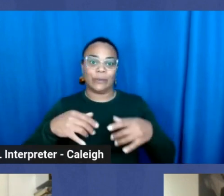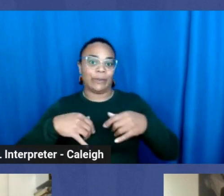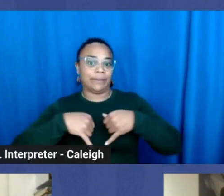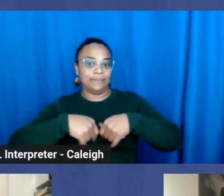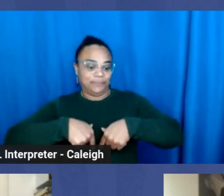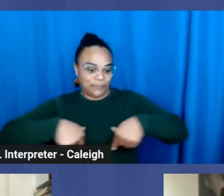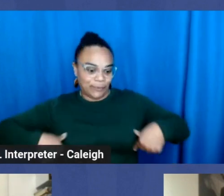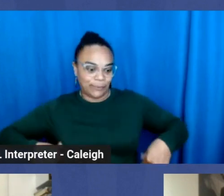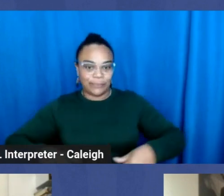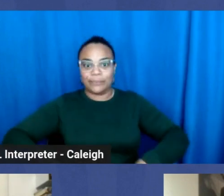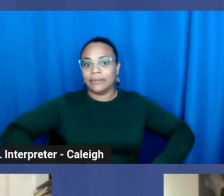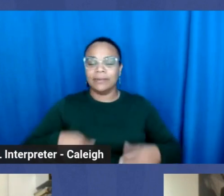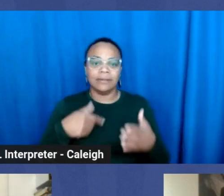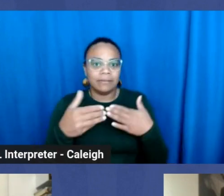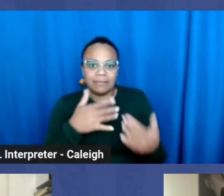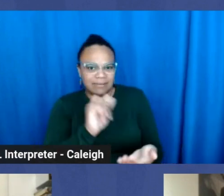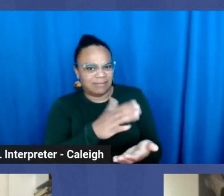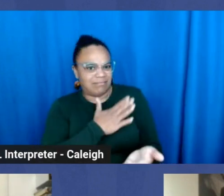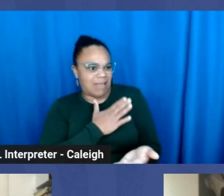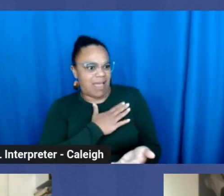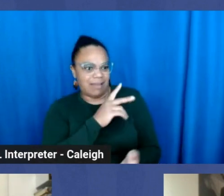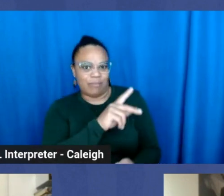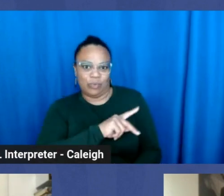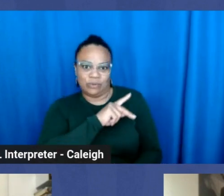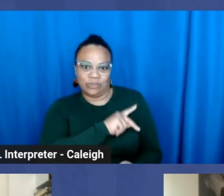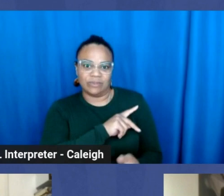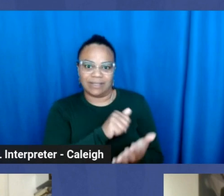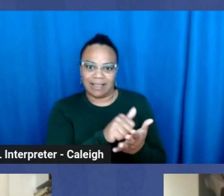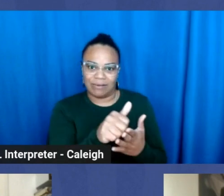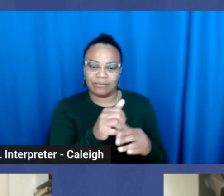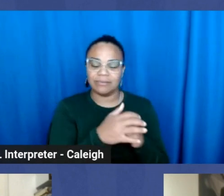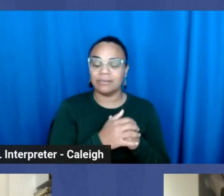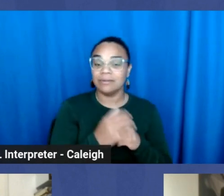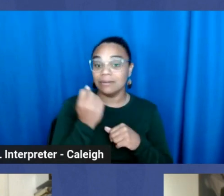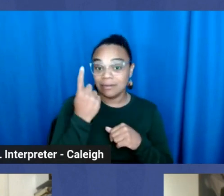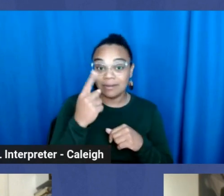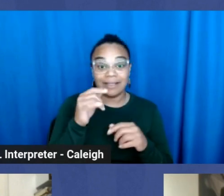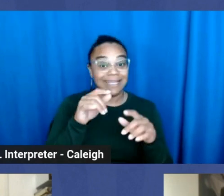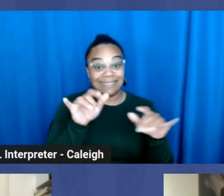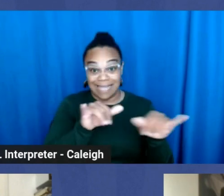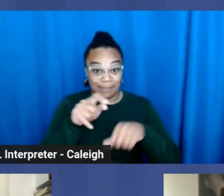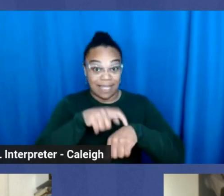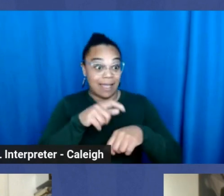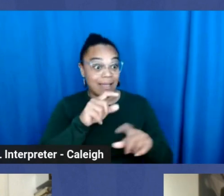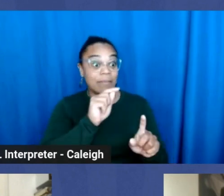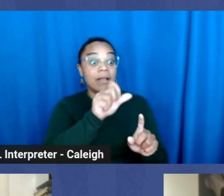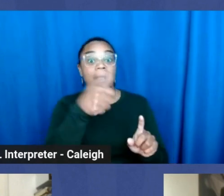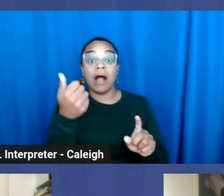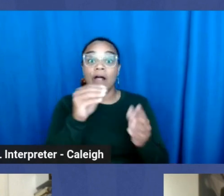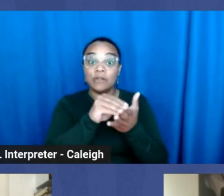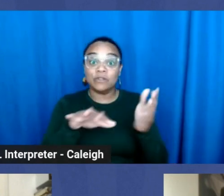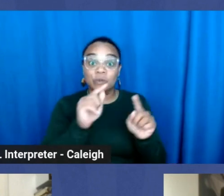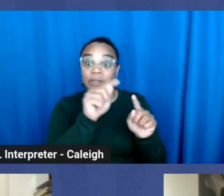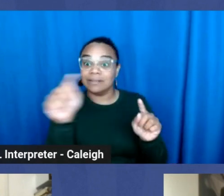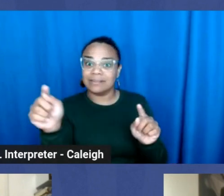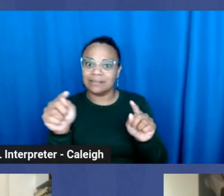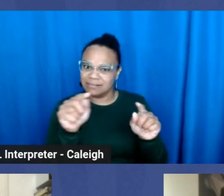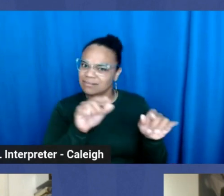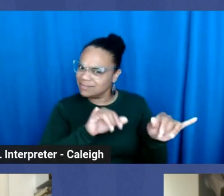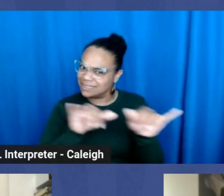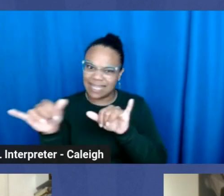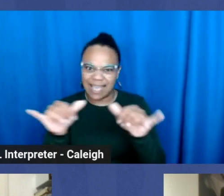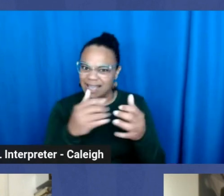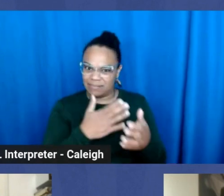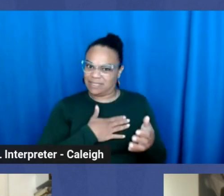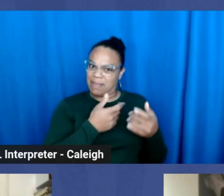time. And so there were other students doing the same thing, but because they don't look like me, no one ever approached